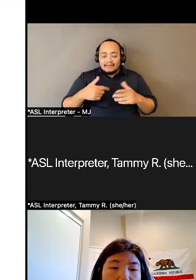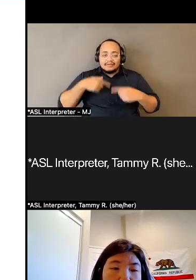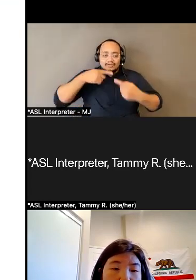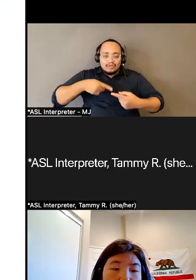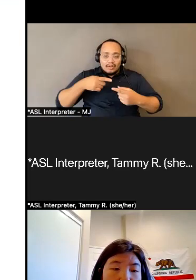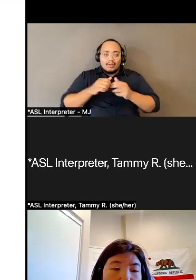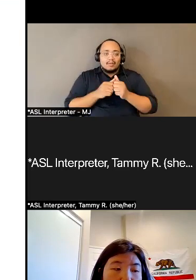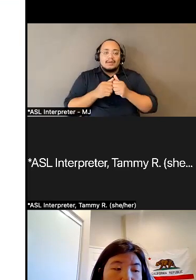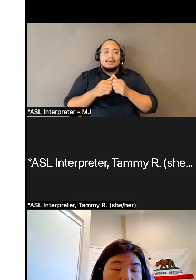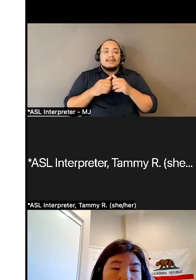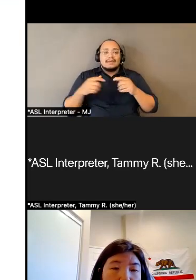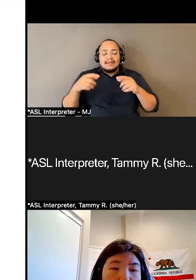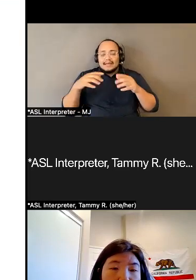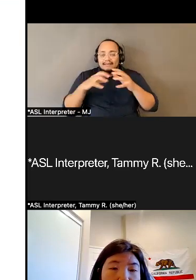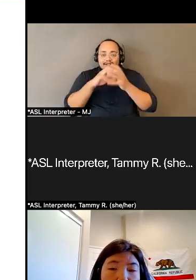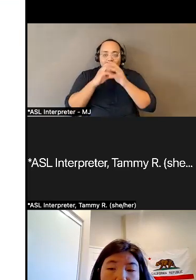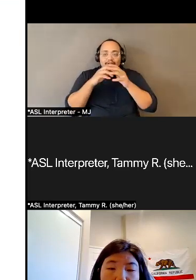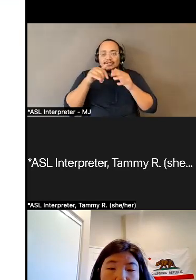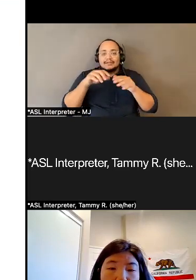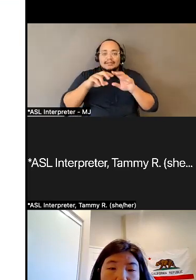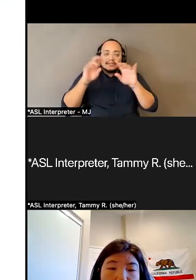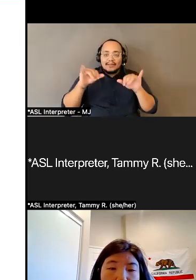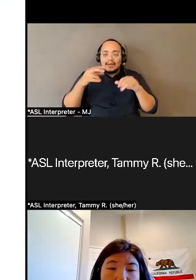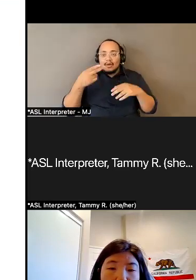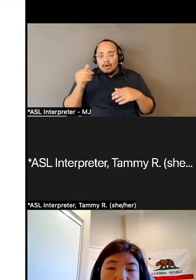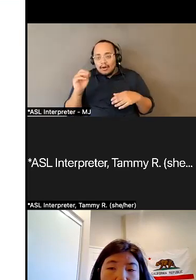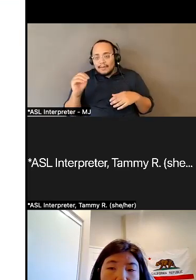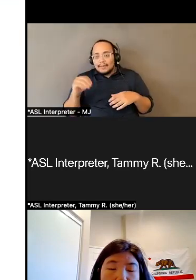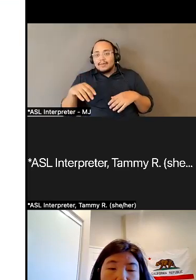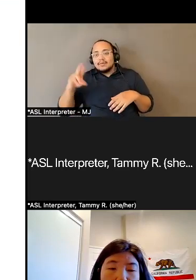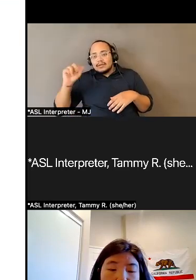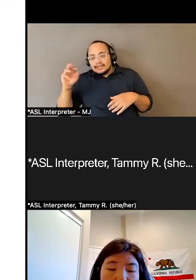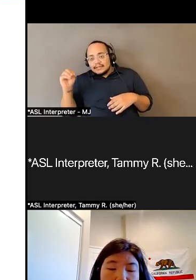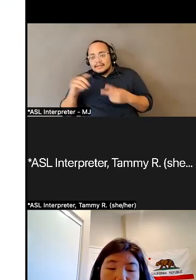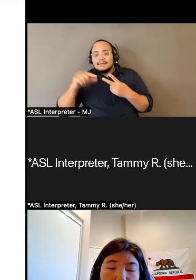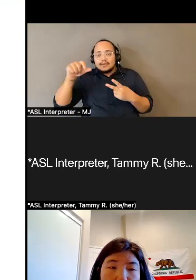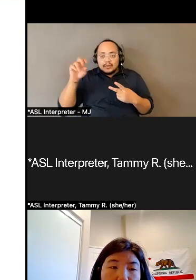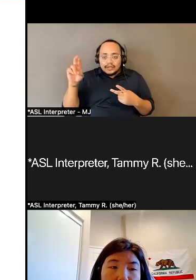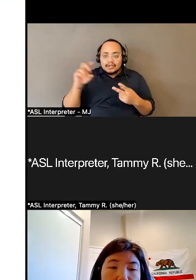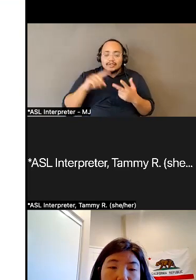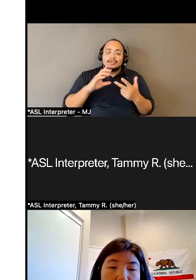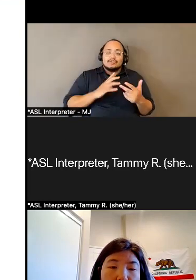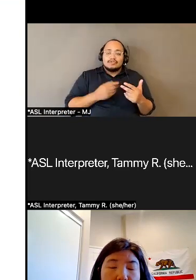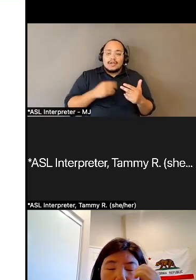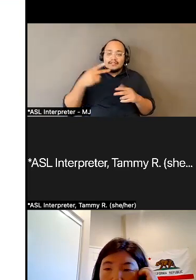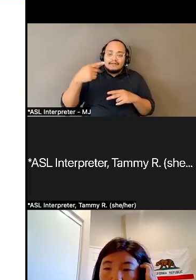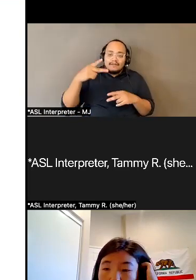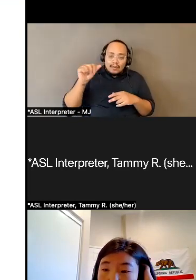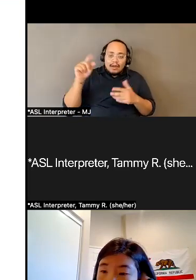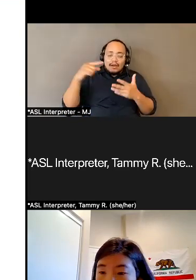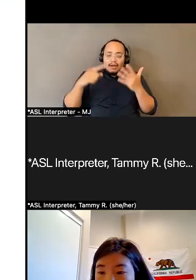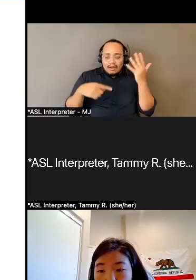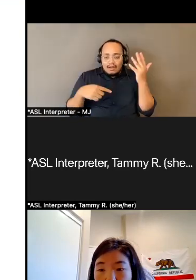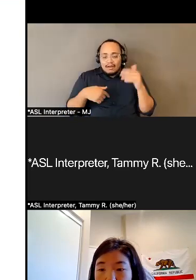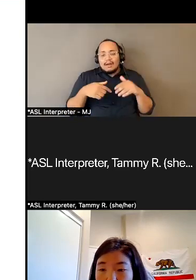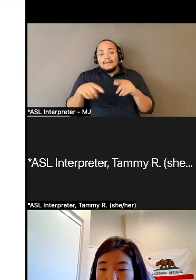intersecting systemic harms like racism, queer and transphobia, and ableism, in addition to facing economic consequences of